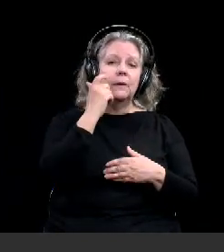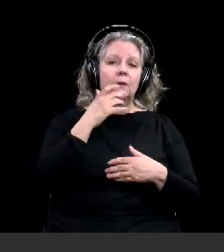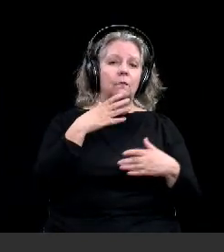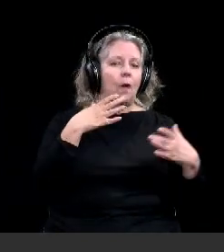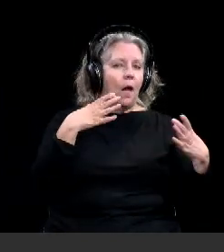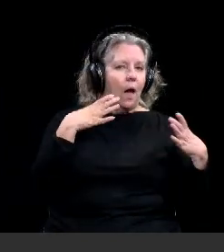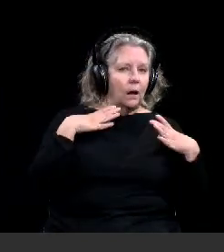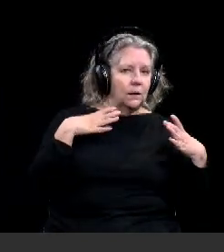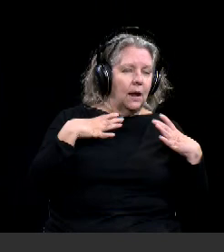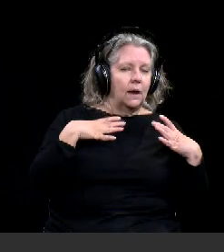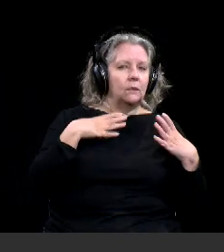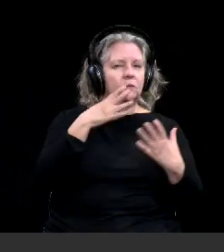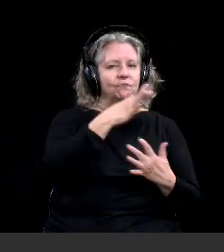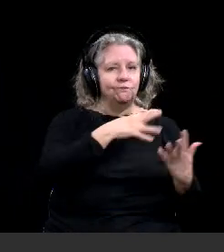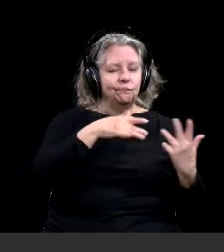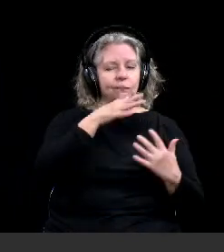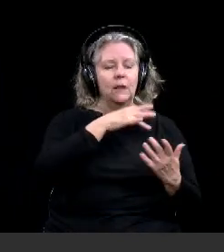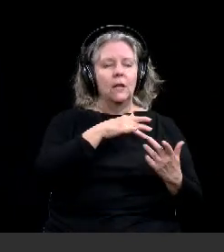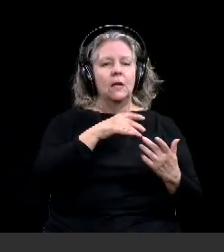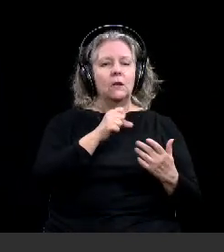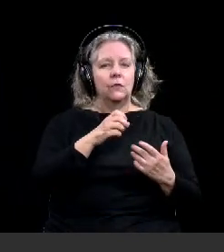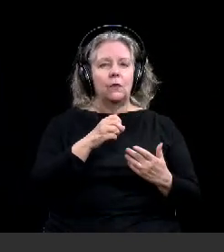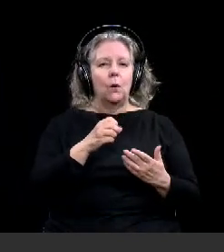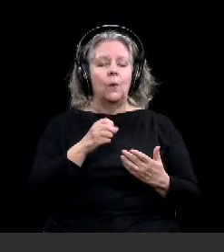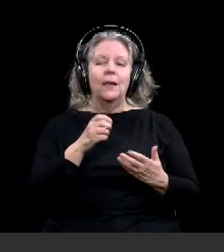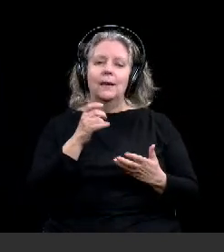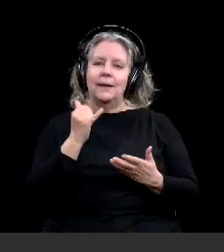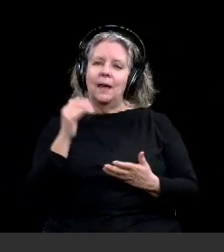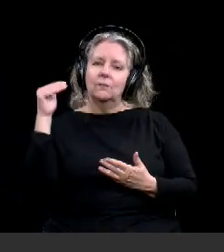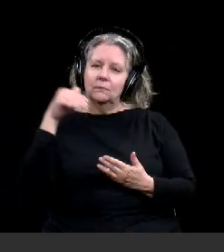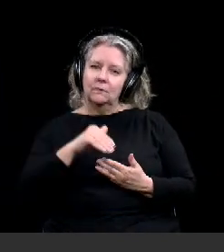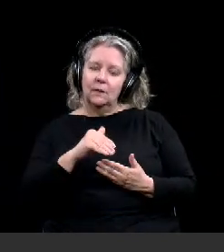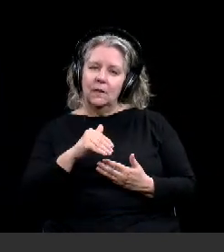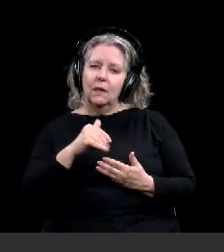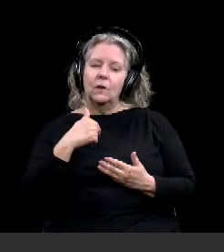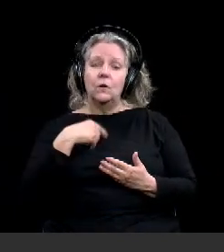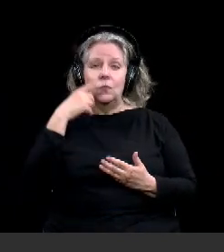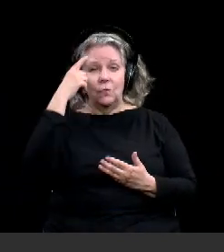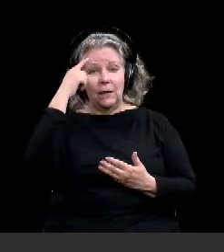while before we see the vaccine playing a role in that?